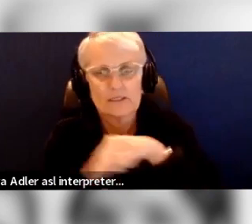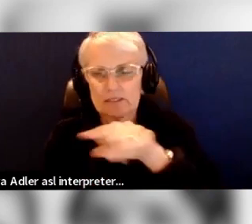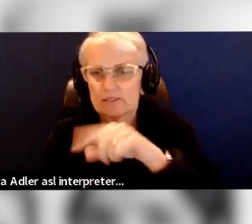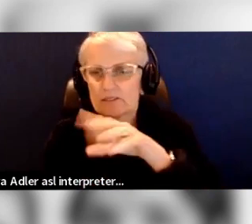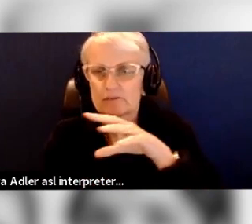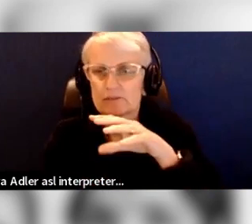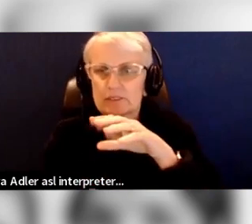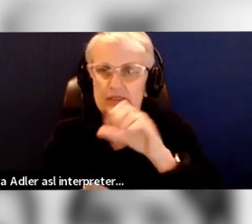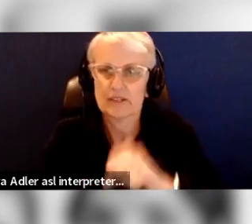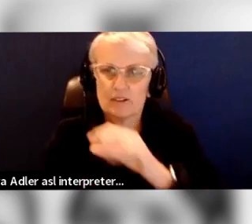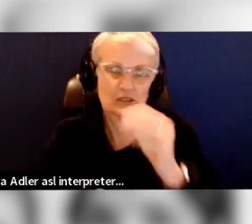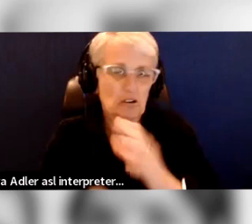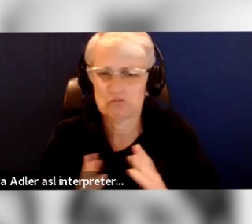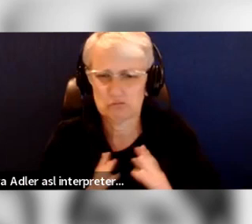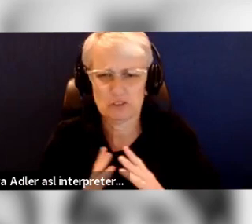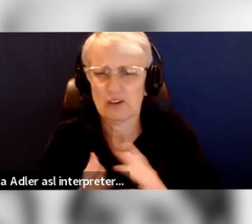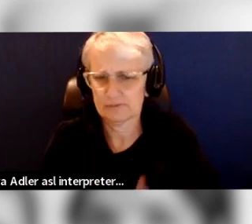even in Canada, and that's fine.